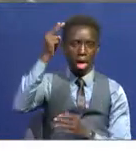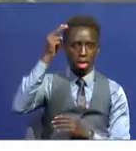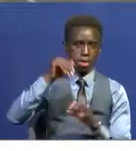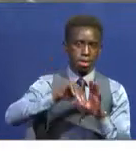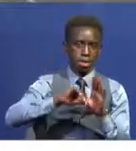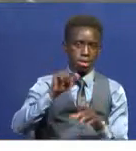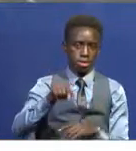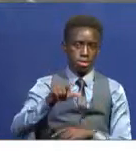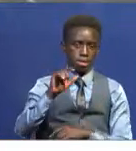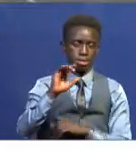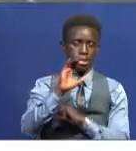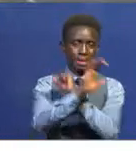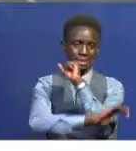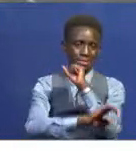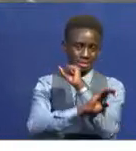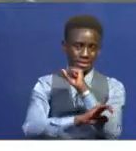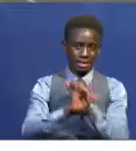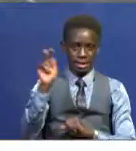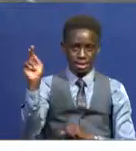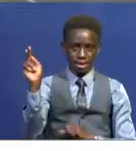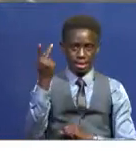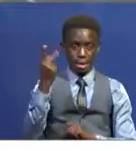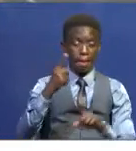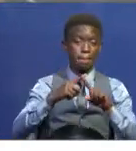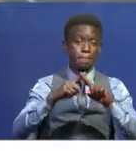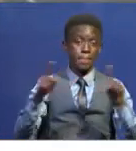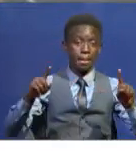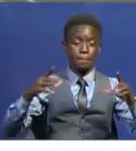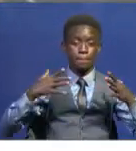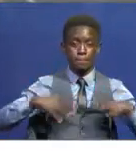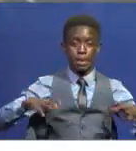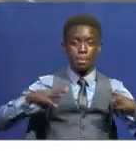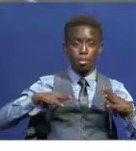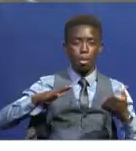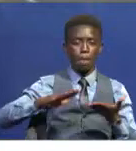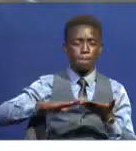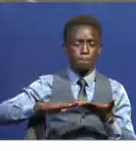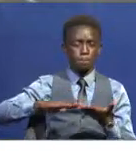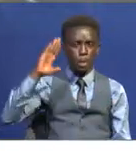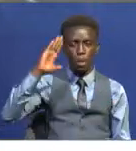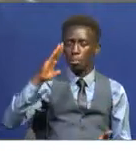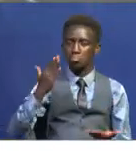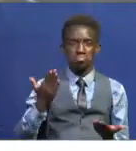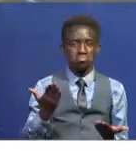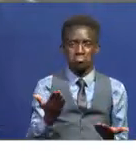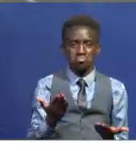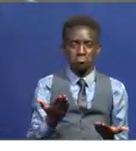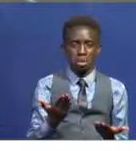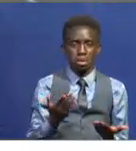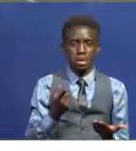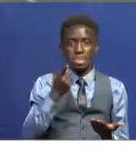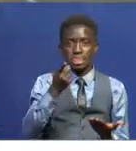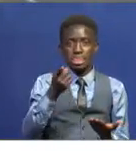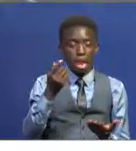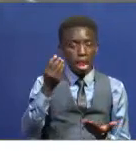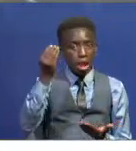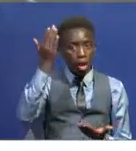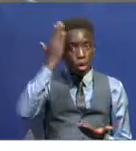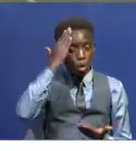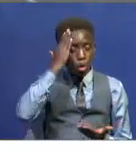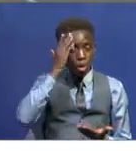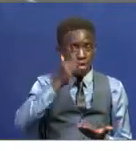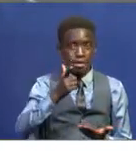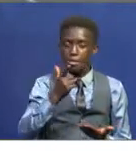but still, there is a large population of young people who do not have access to that information, to the